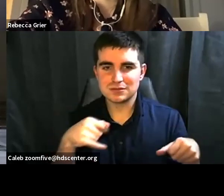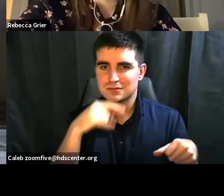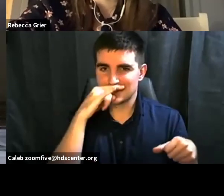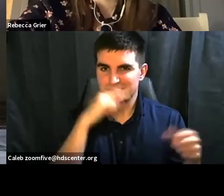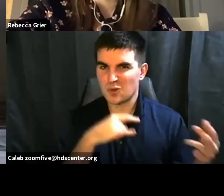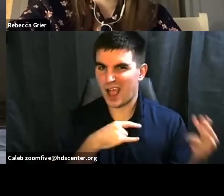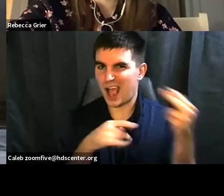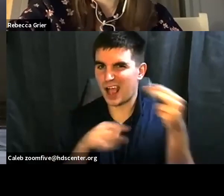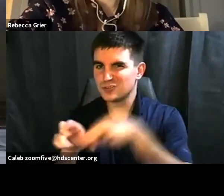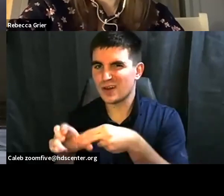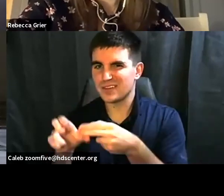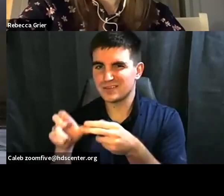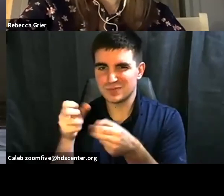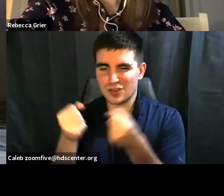right?